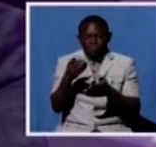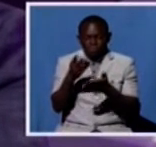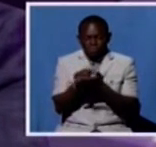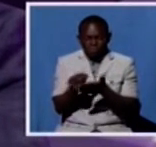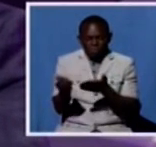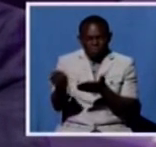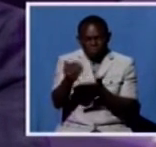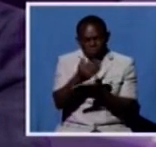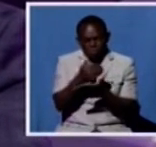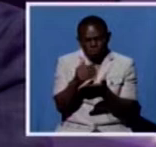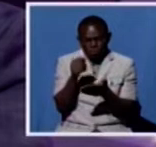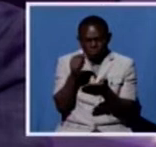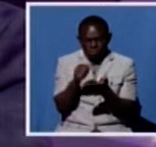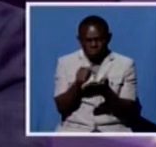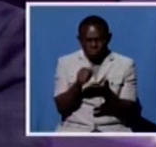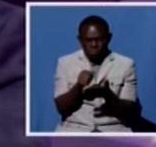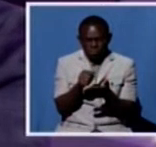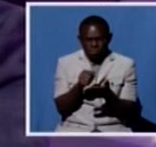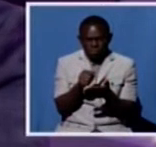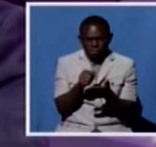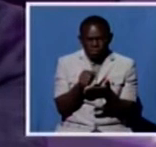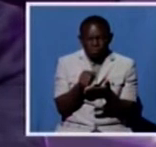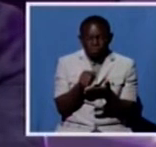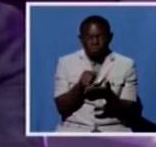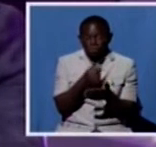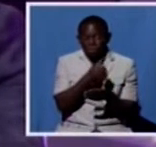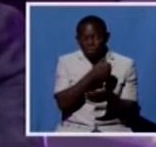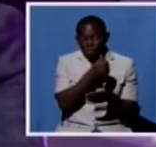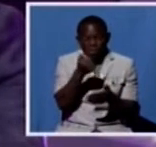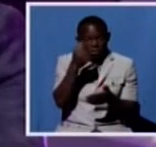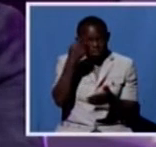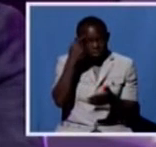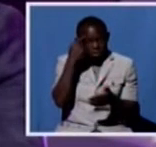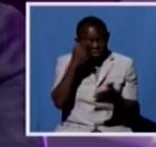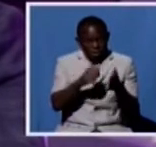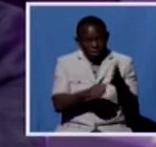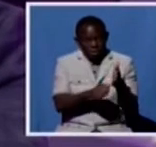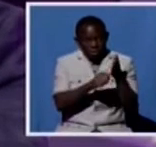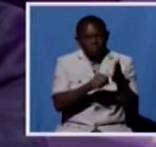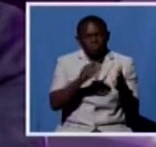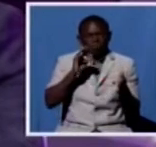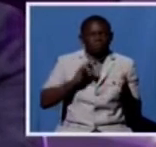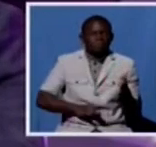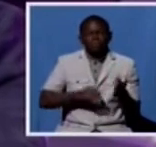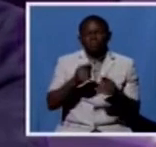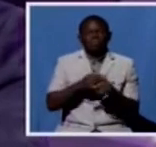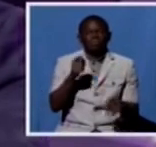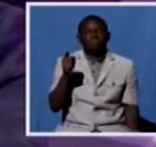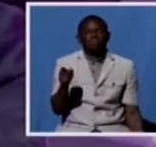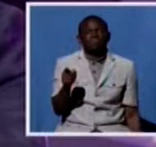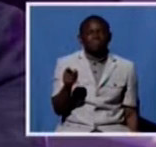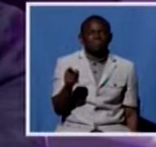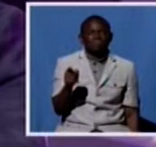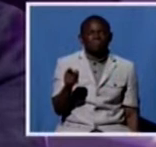other government agencies would actually benefit from such facilities in terms of information, in terms